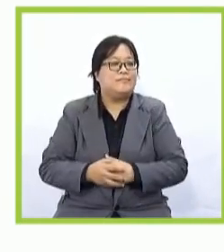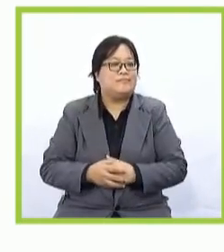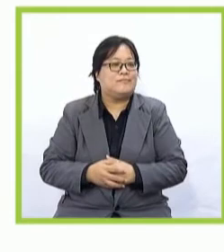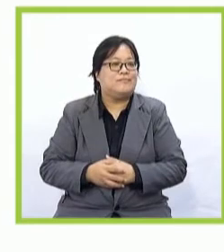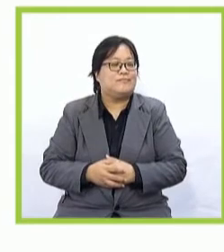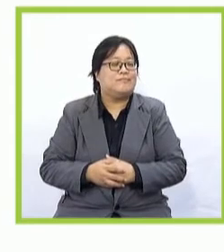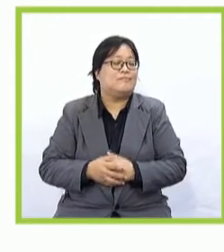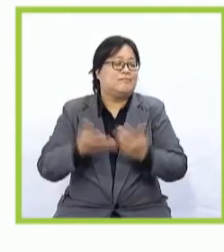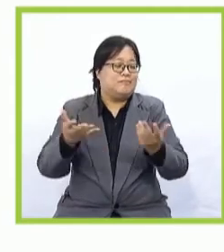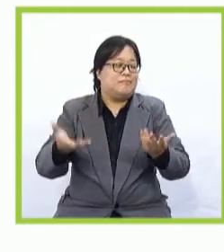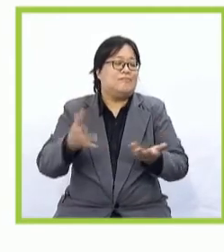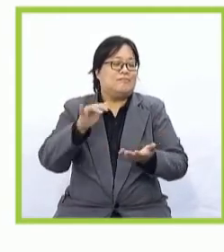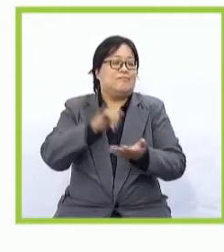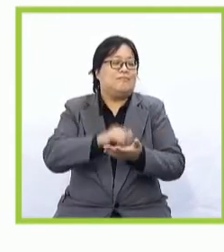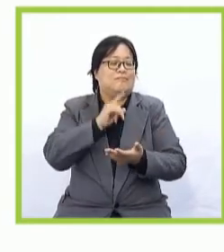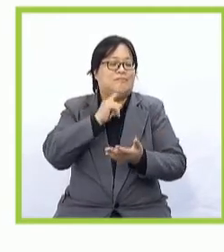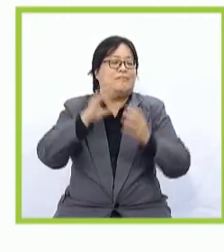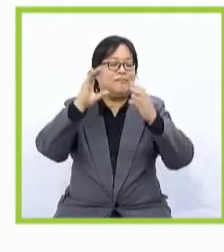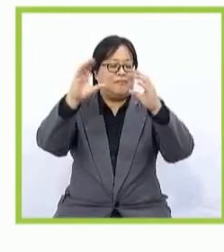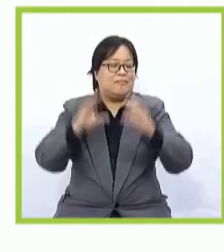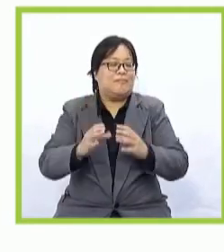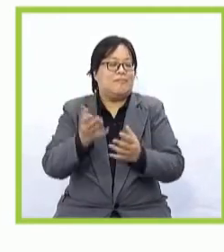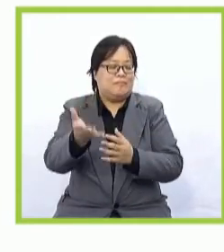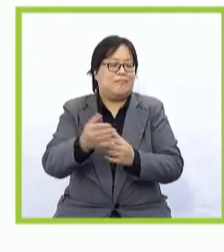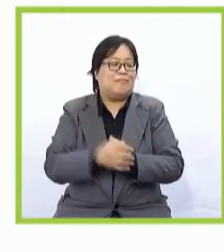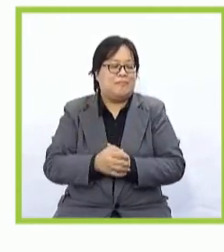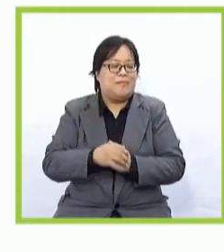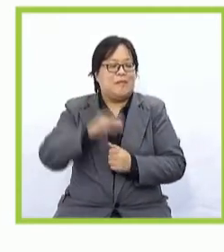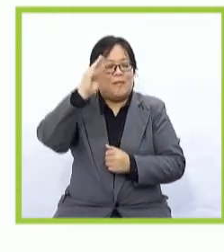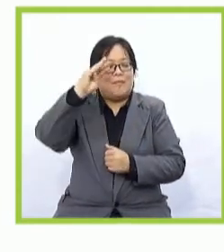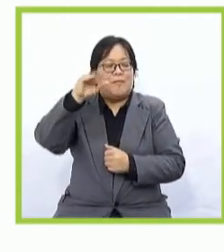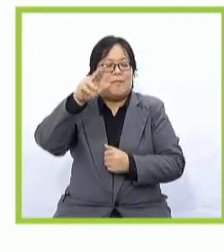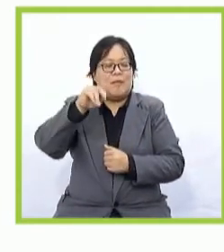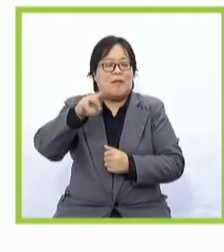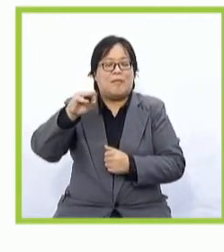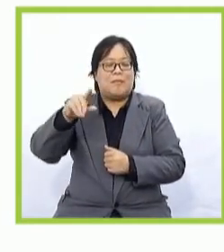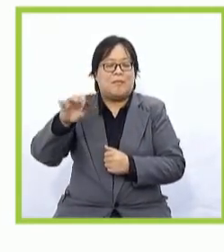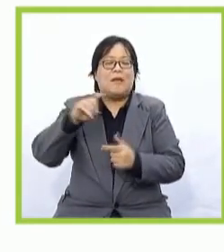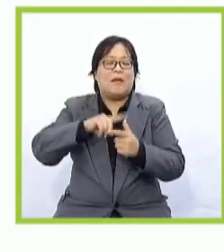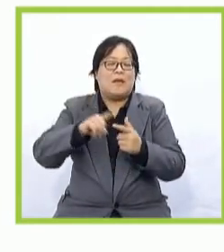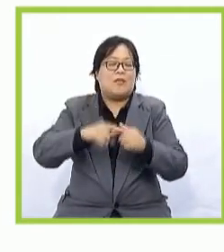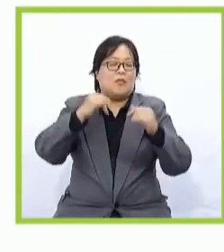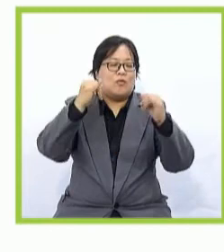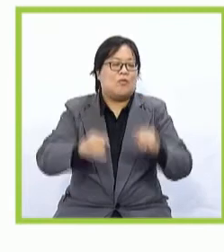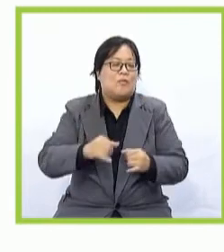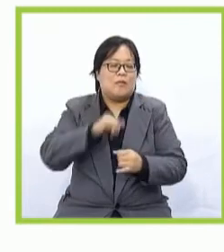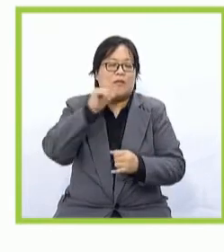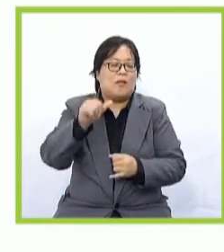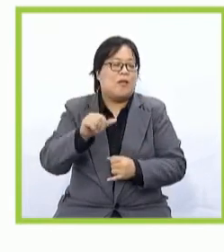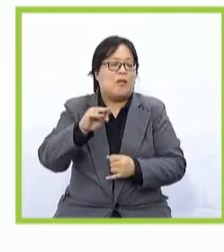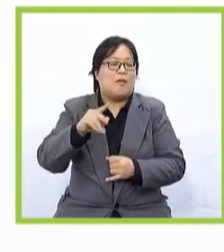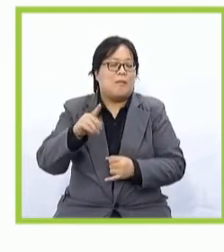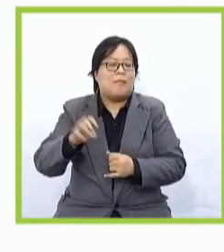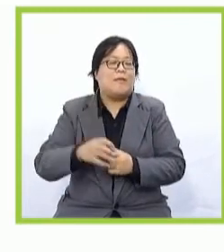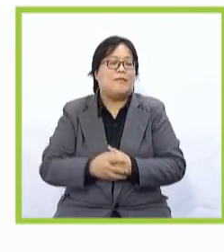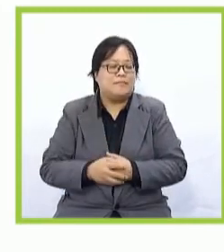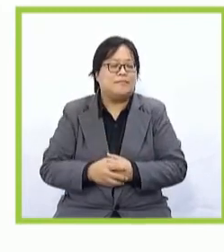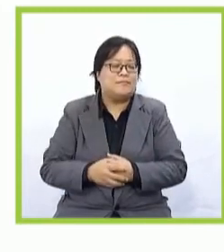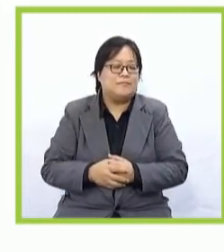things aren't the way they have to be. They're man-made and they can be human unmade. I'd love